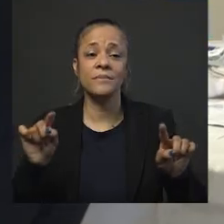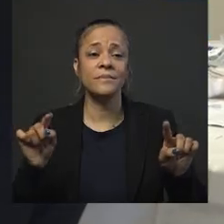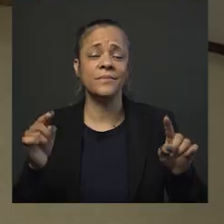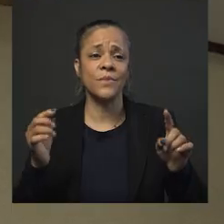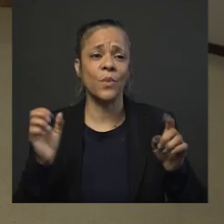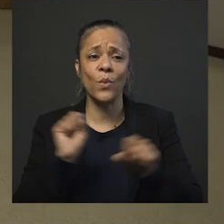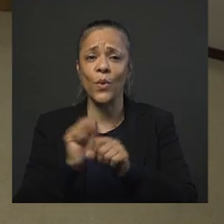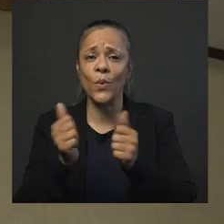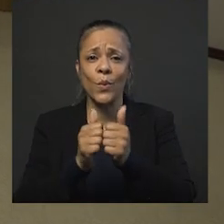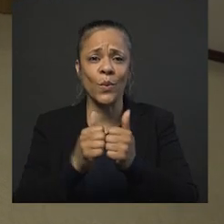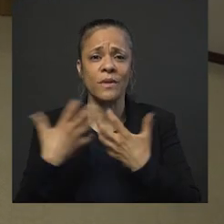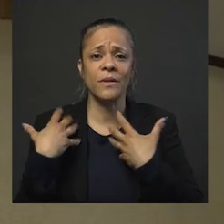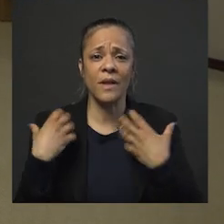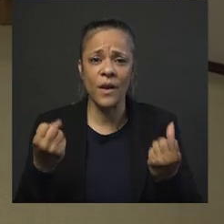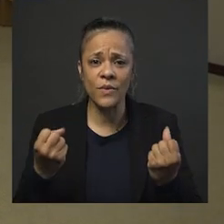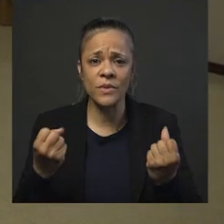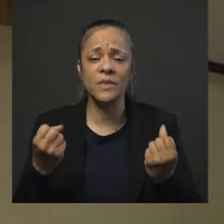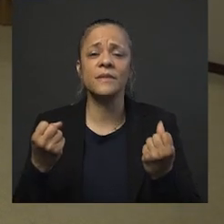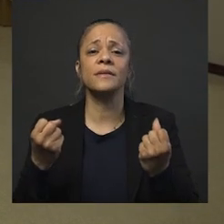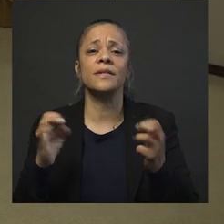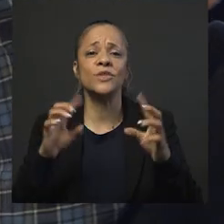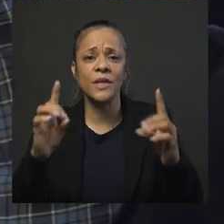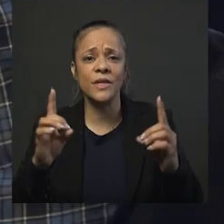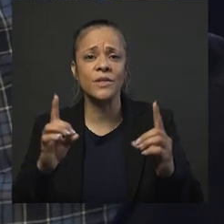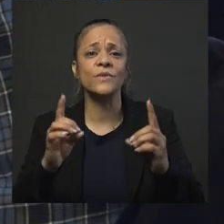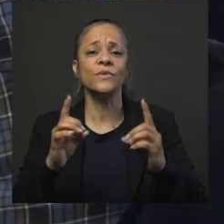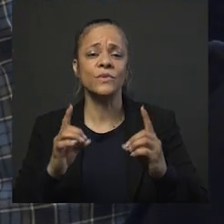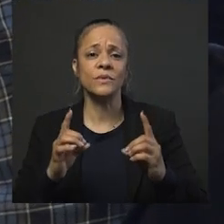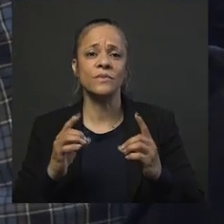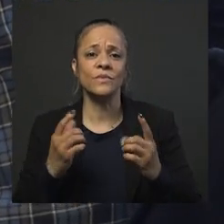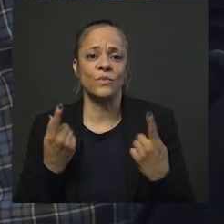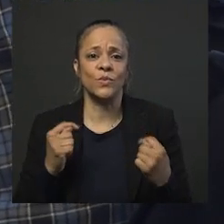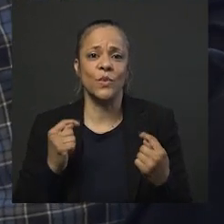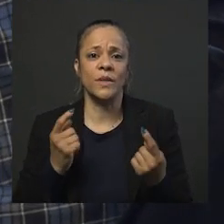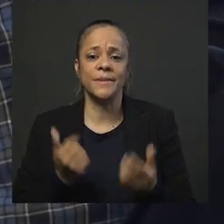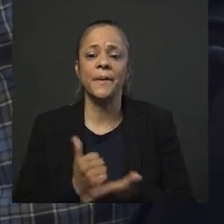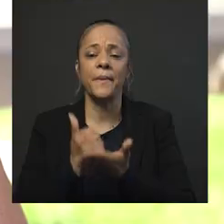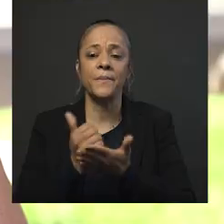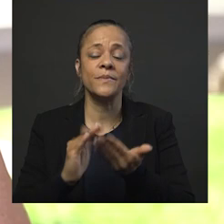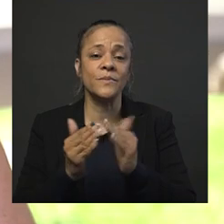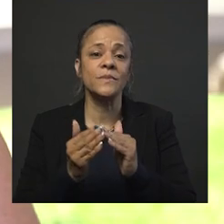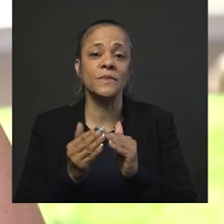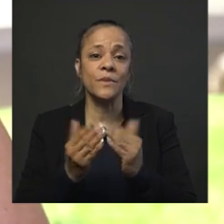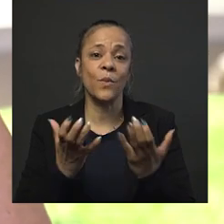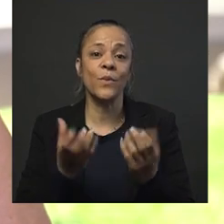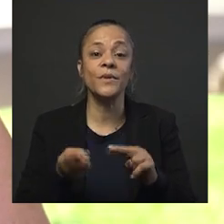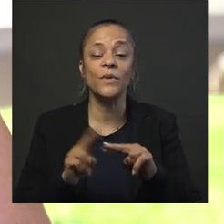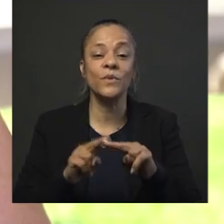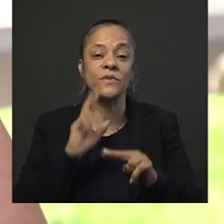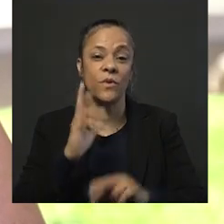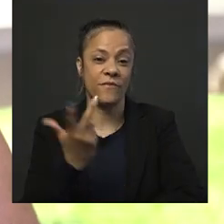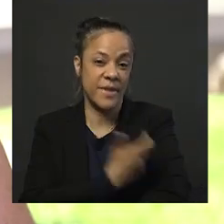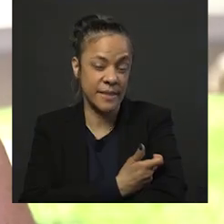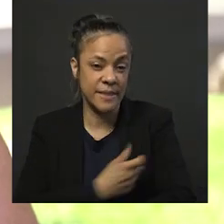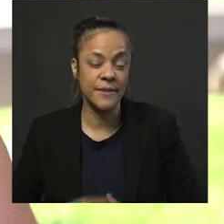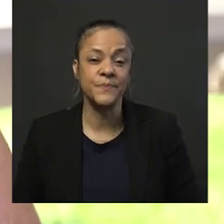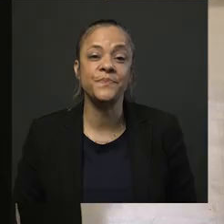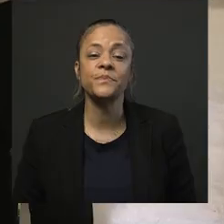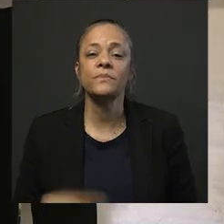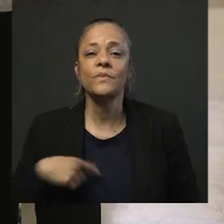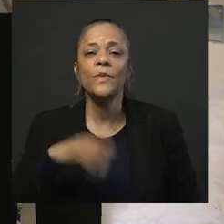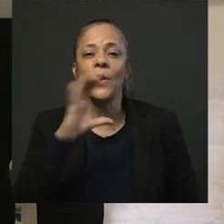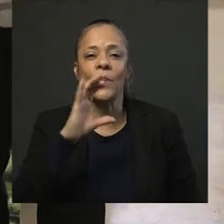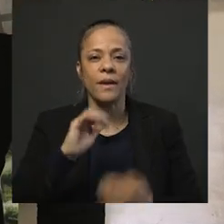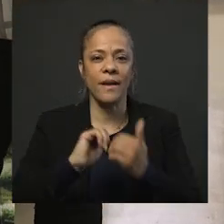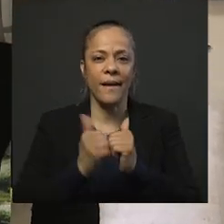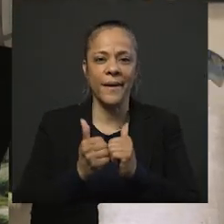with health educators, increasing health education in the community and trying to move an uptake in vaccines.